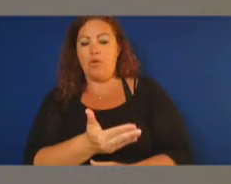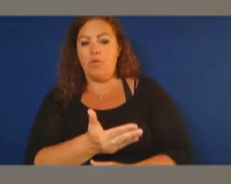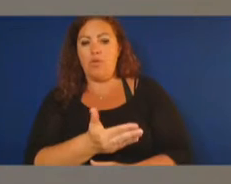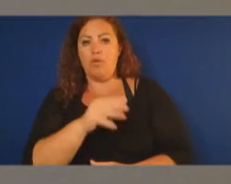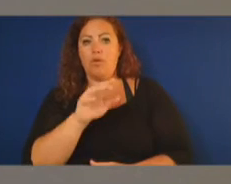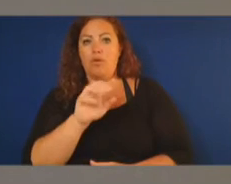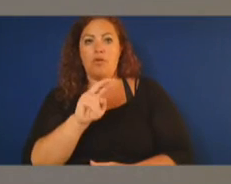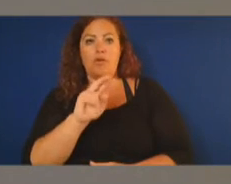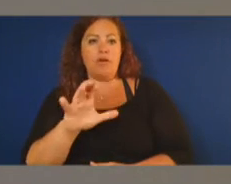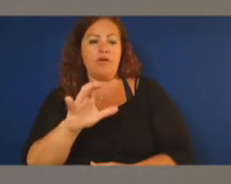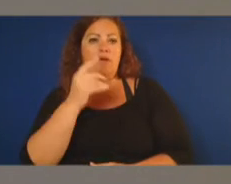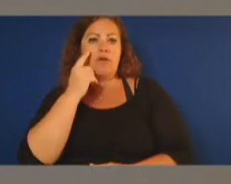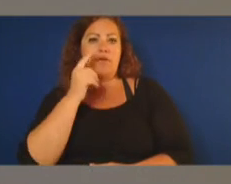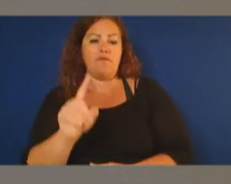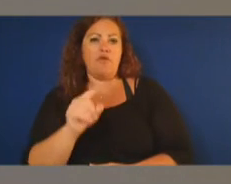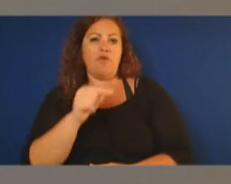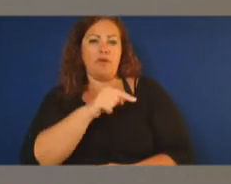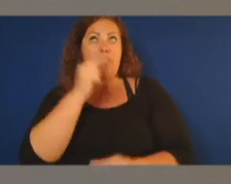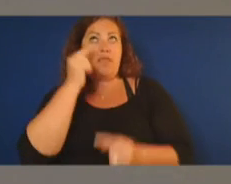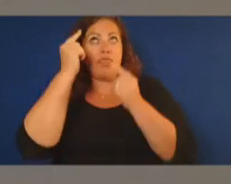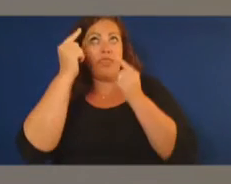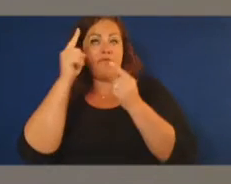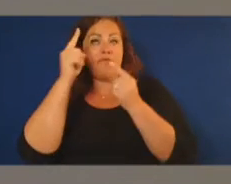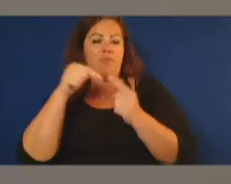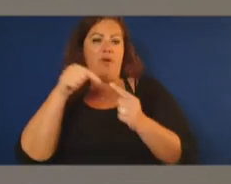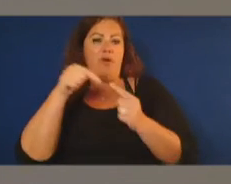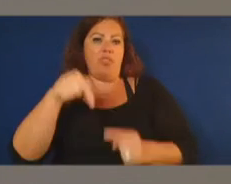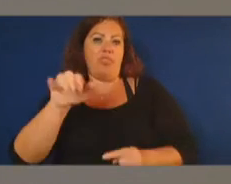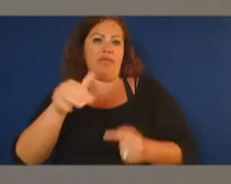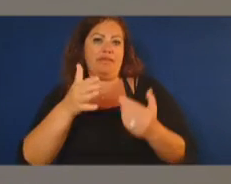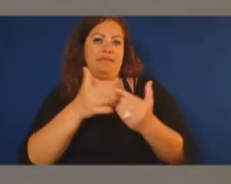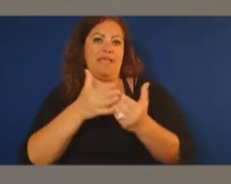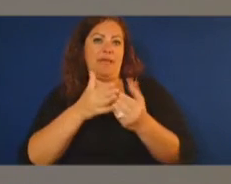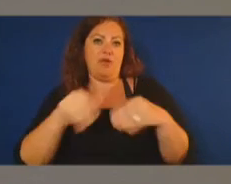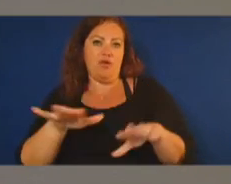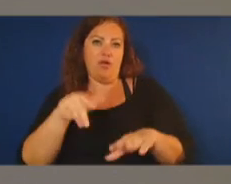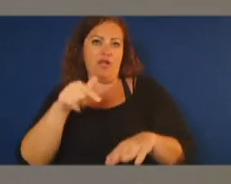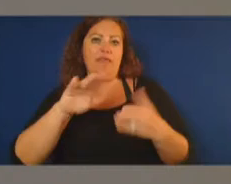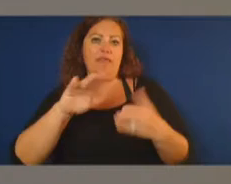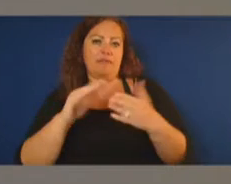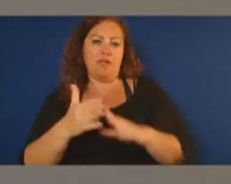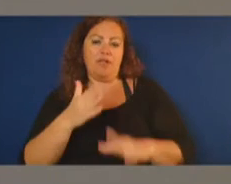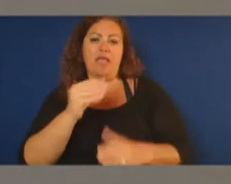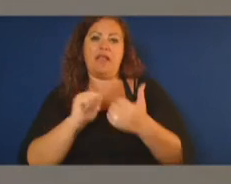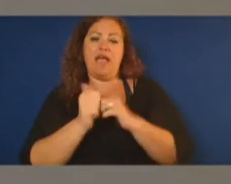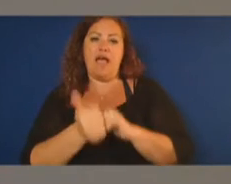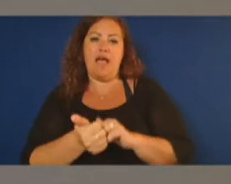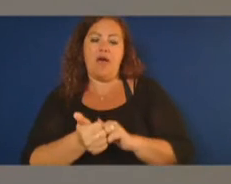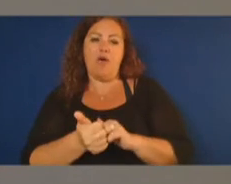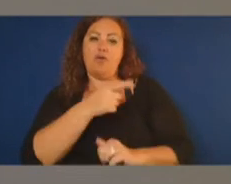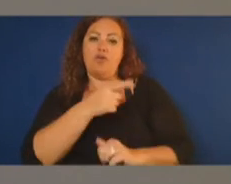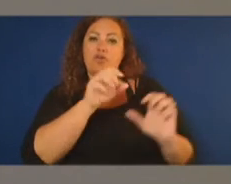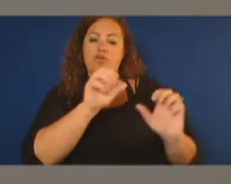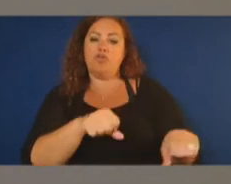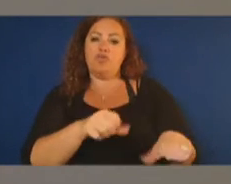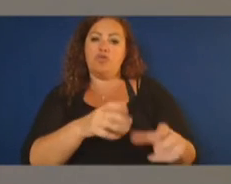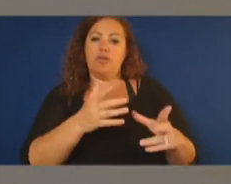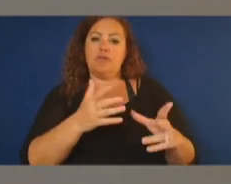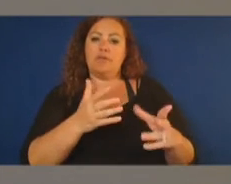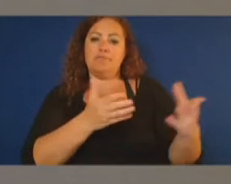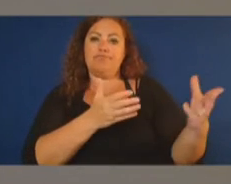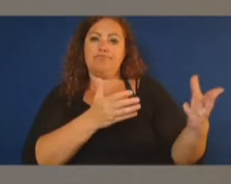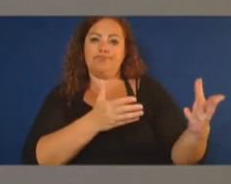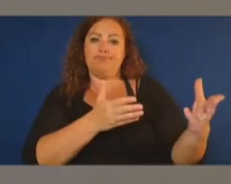for being thoughtful about this neighborhood this community and how you can bring something